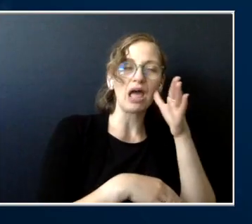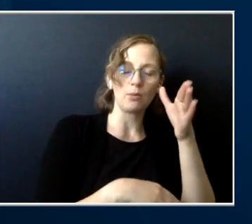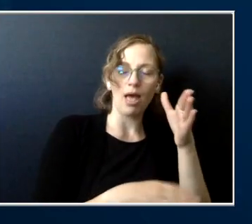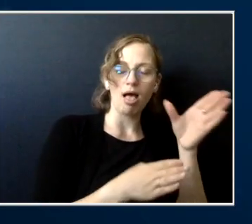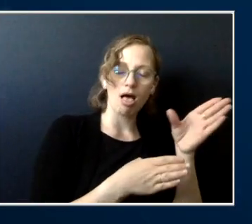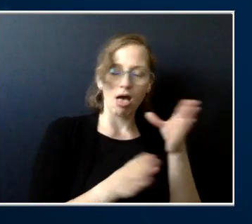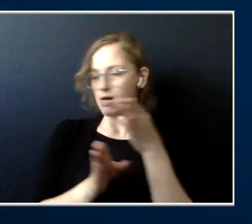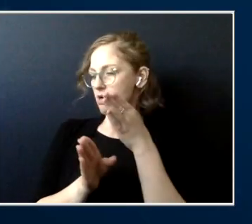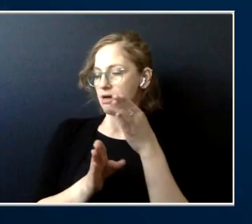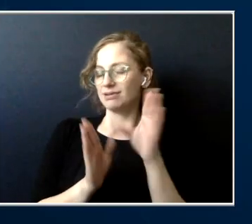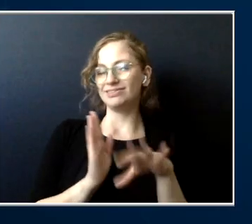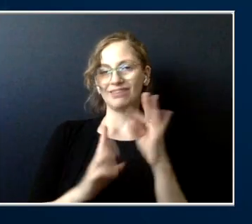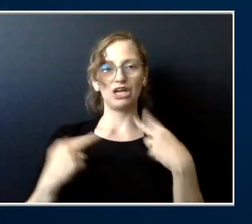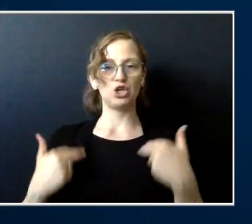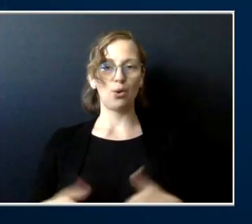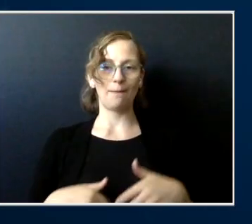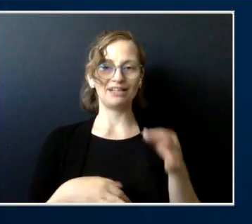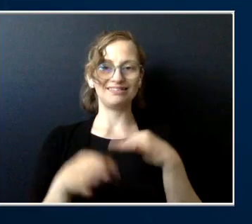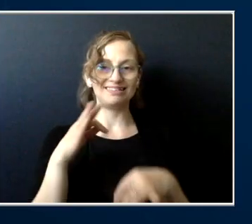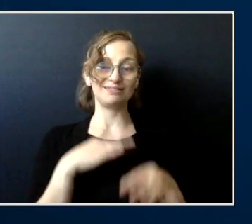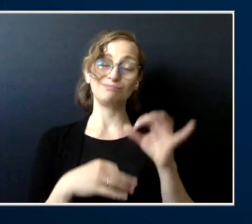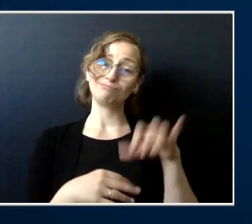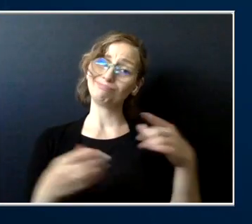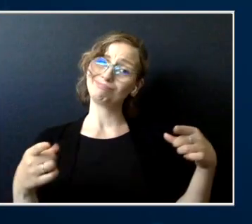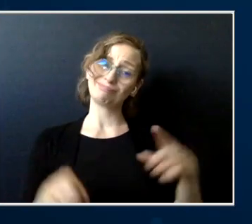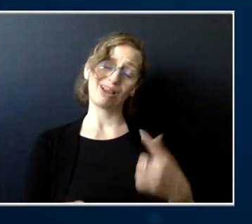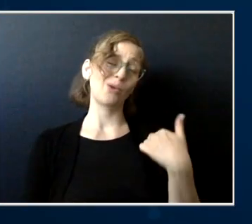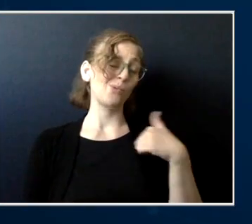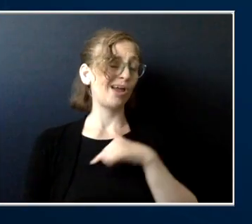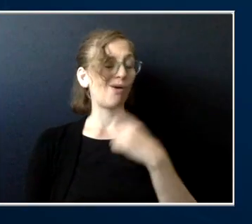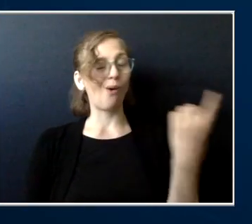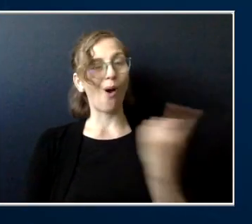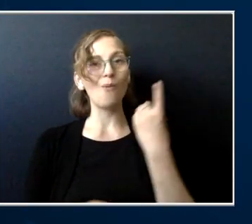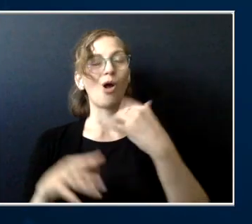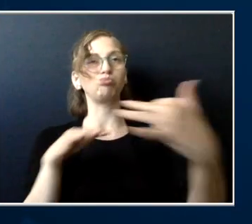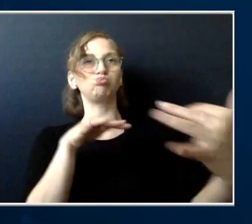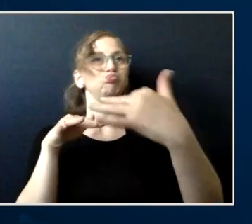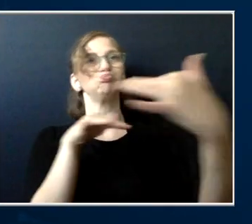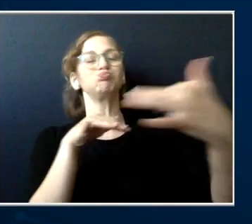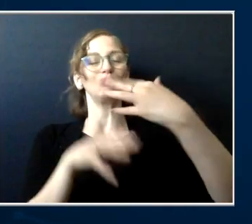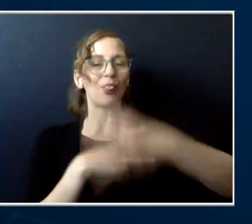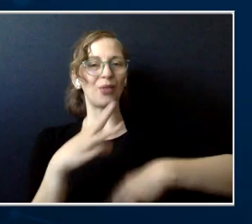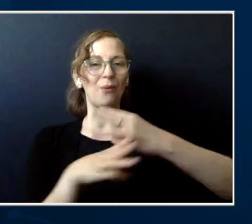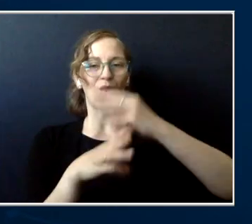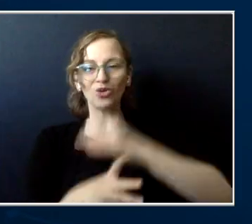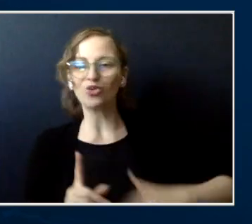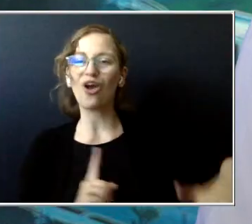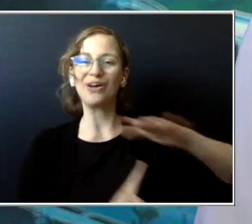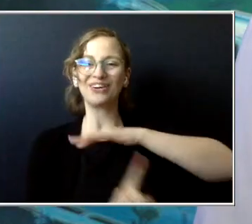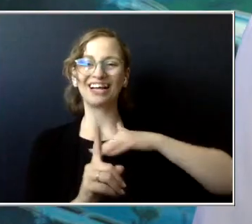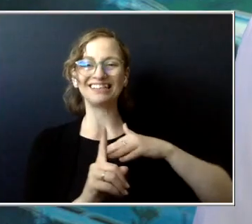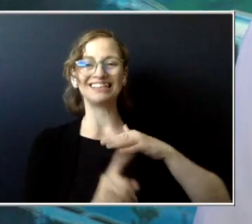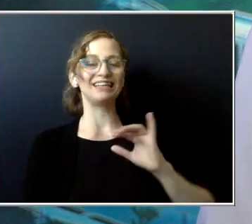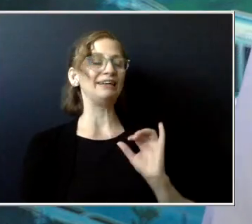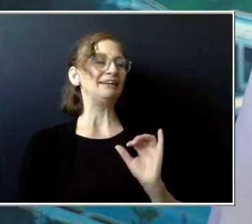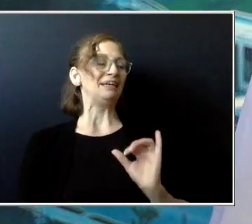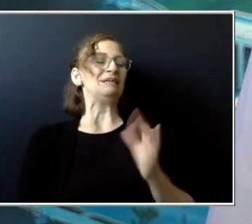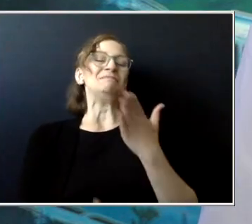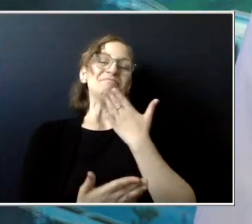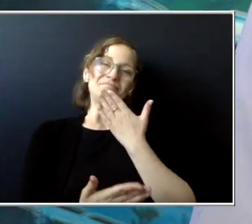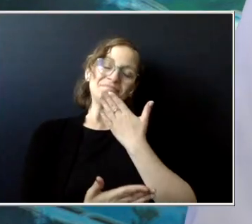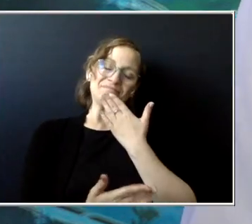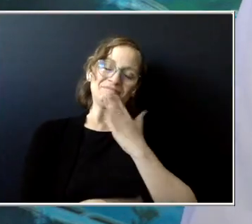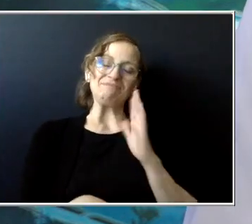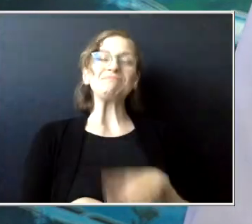what happens. Unfortunately, we are always in a war with the world around us. Thank you. Appreciate it, Dr. Hawkinson. We want to